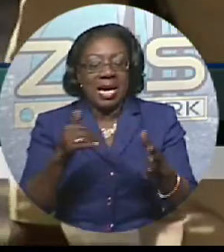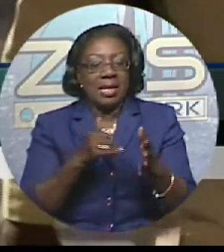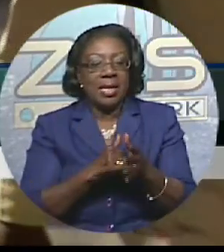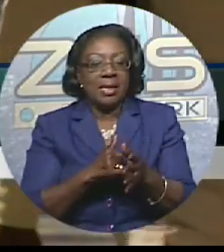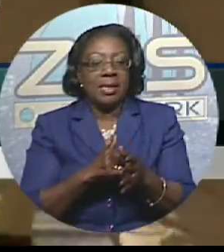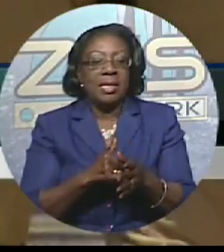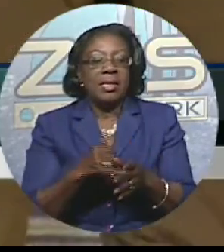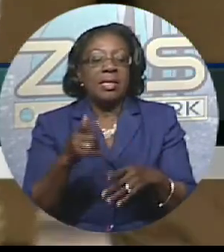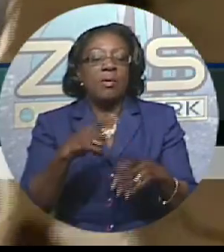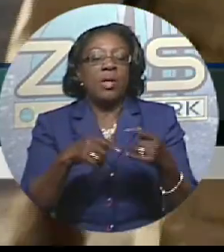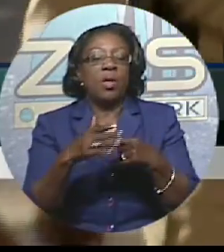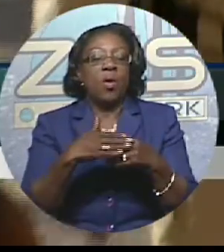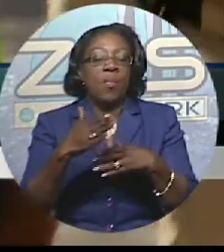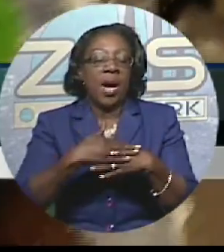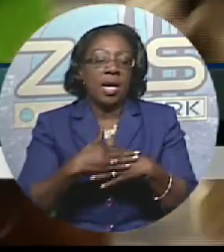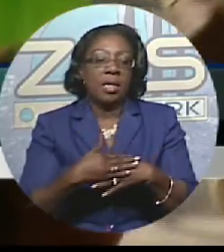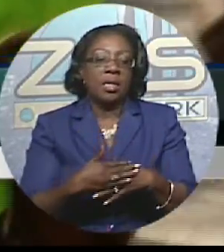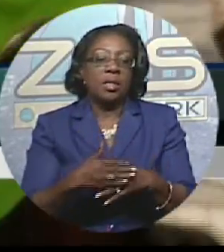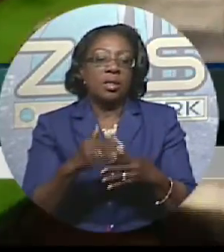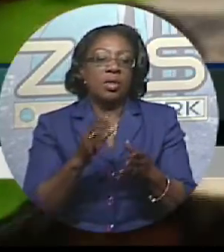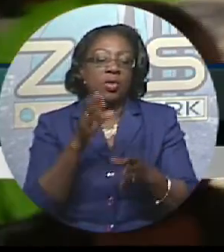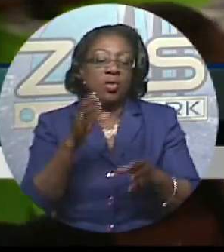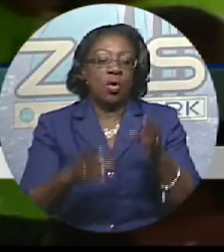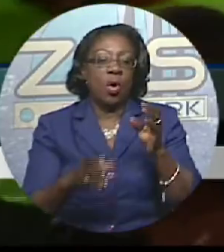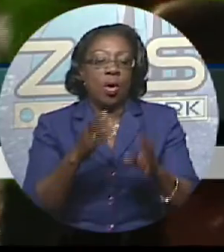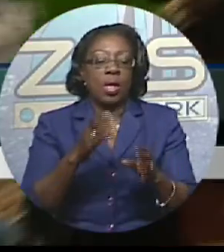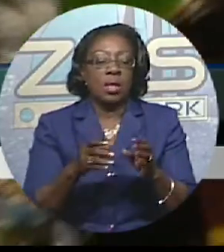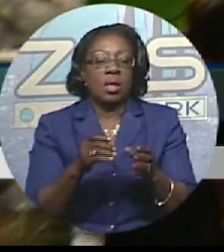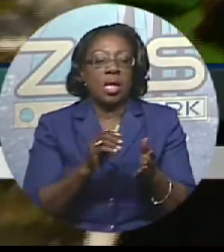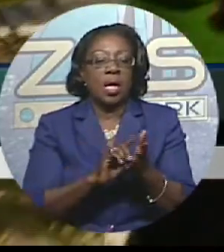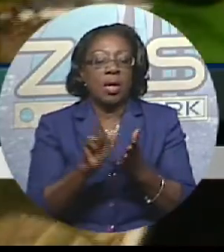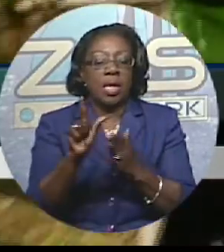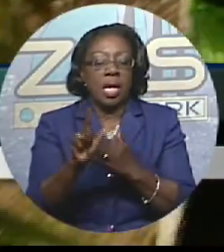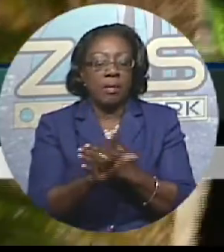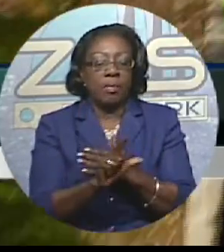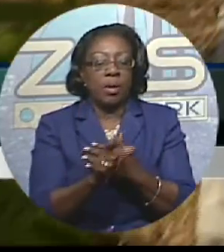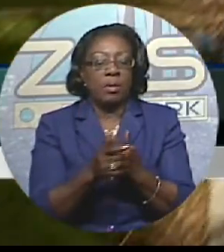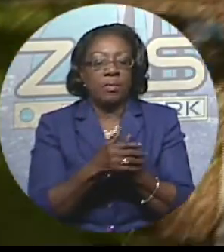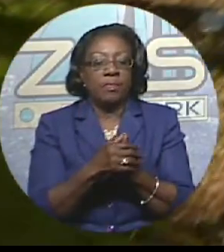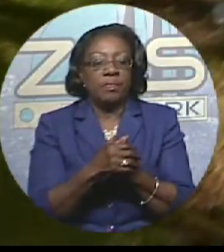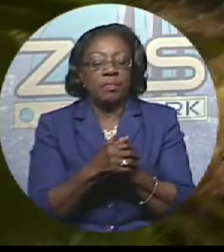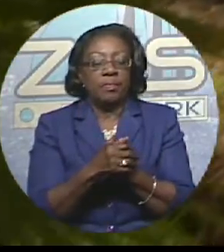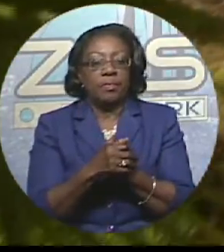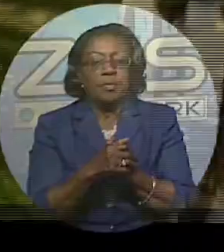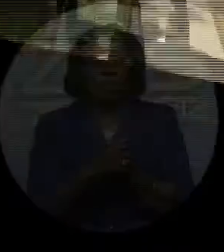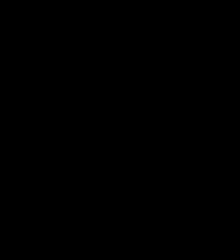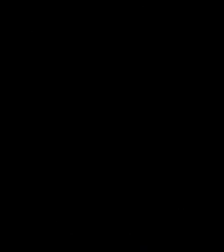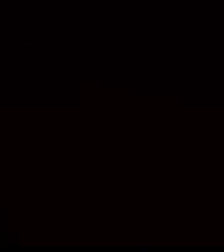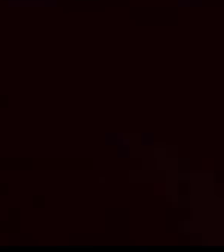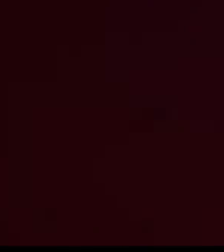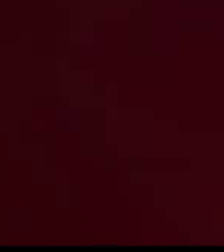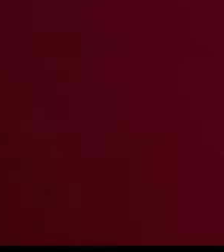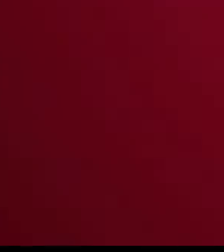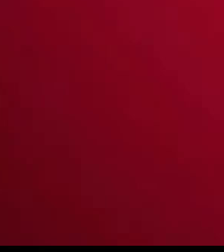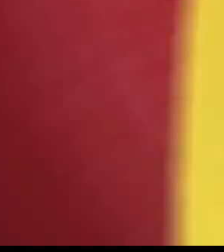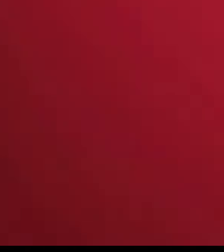will proceed by way of voluntary bill of indictment. Attorney Wayne Monroe is defending the accused.